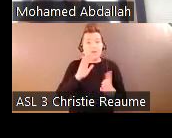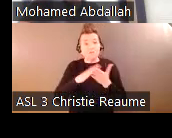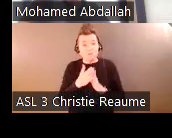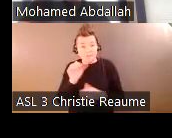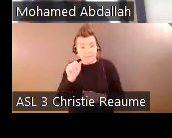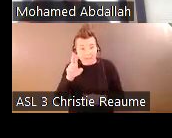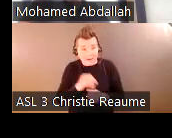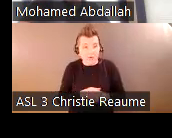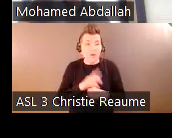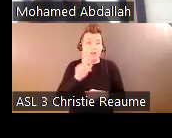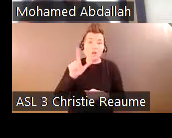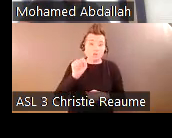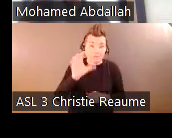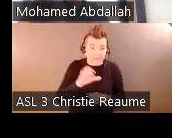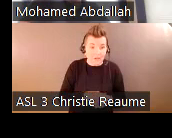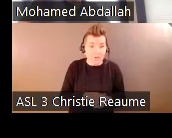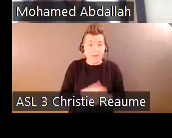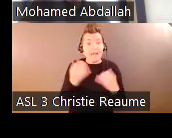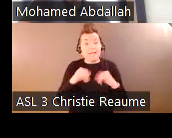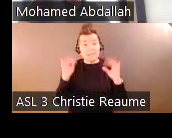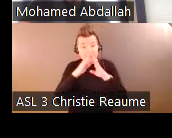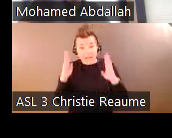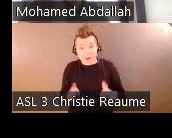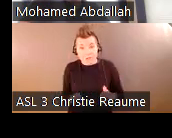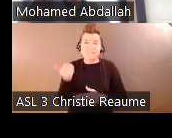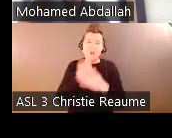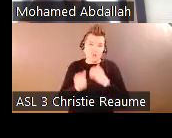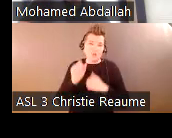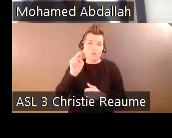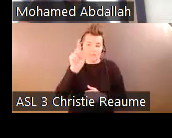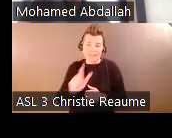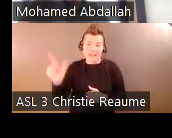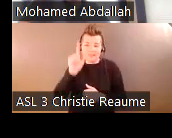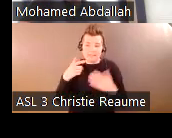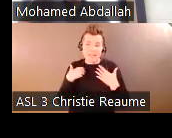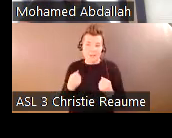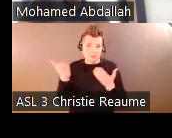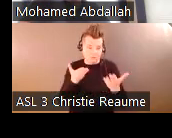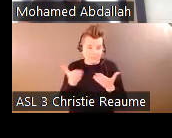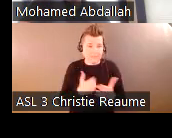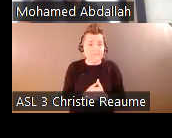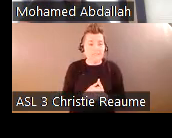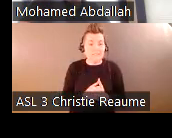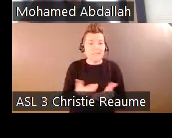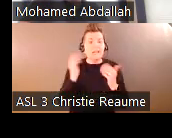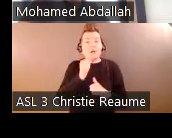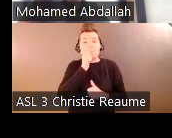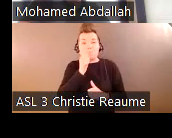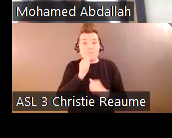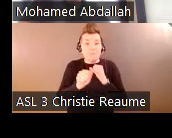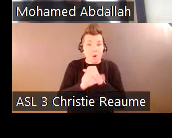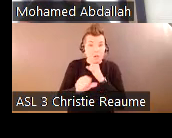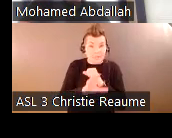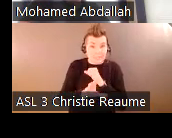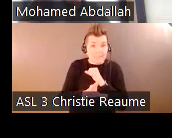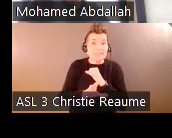arrangement under our Newfoundland Health Services. Then it comes to the private market, which we saw a